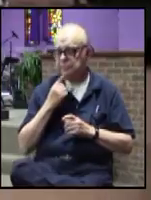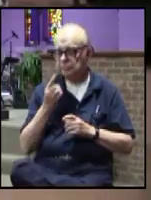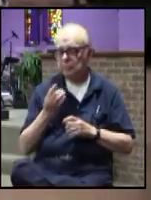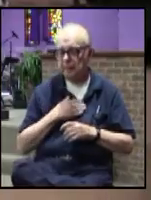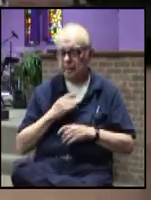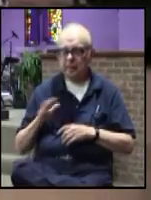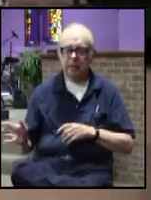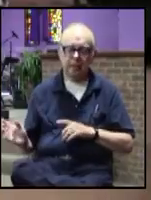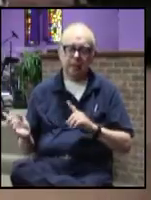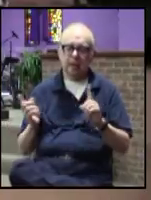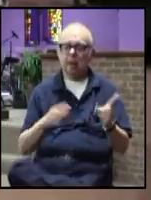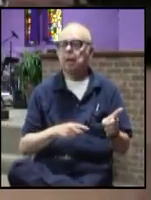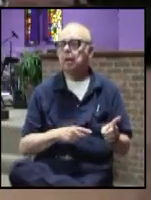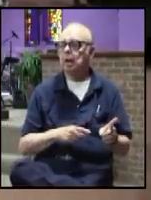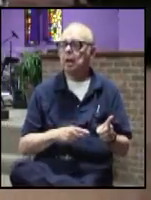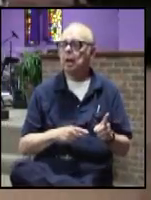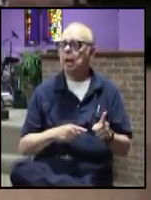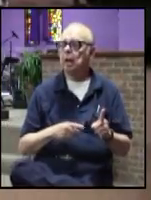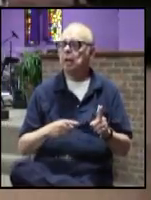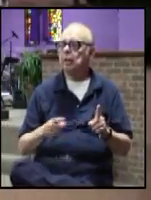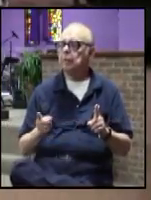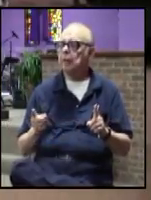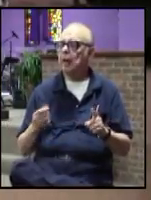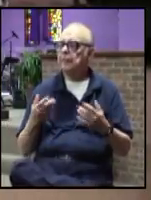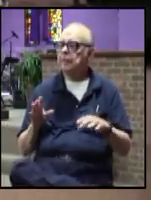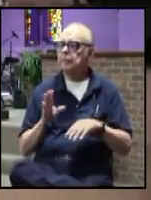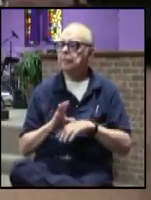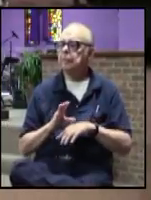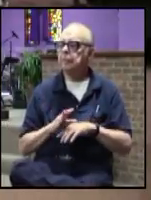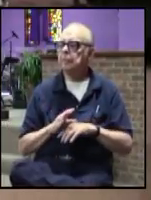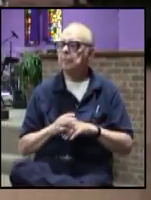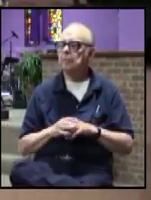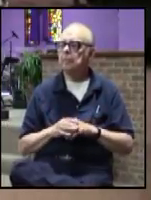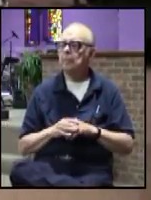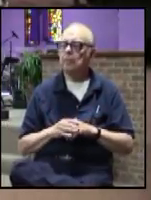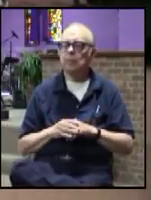And I told my kids, let's go to Disneyland right after church.